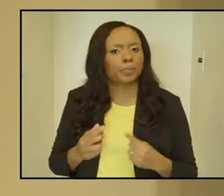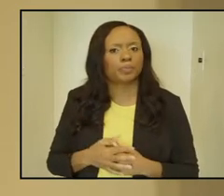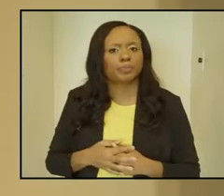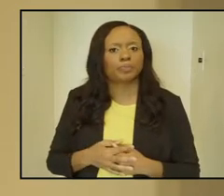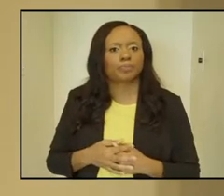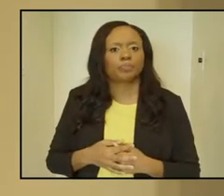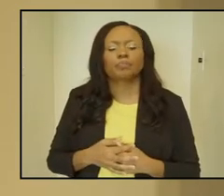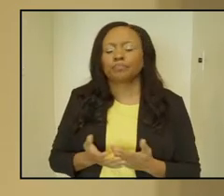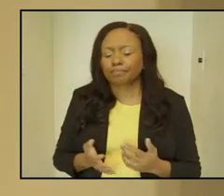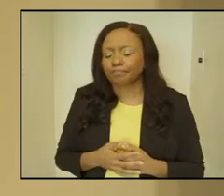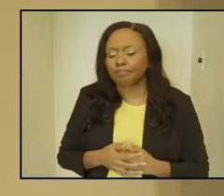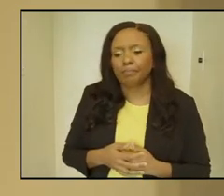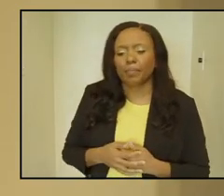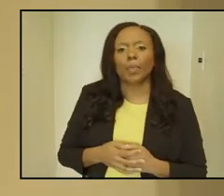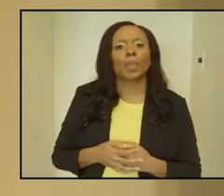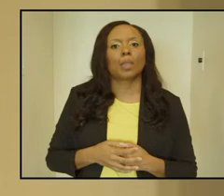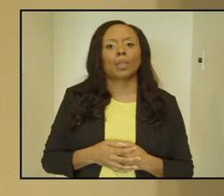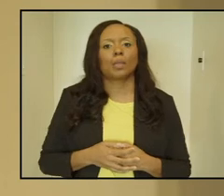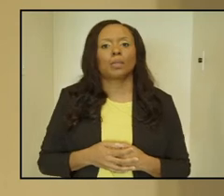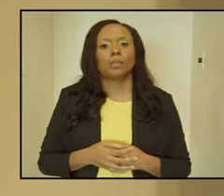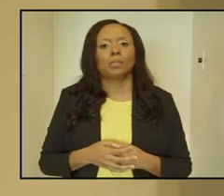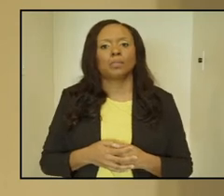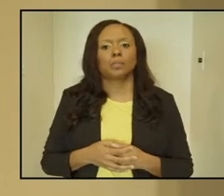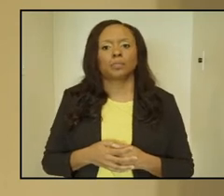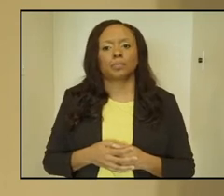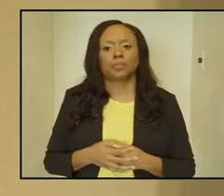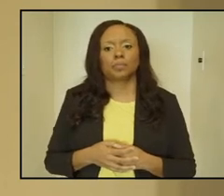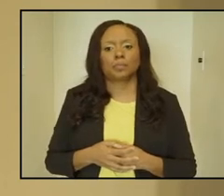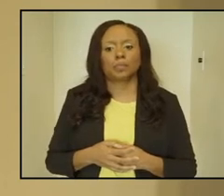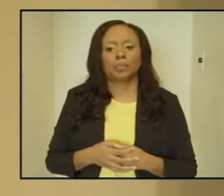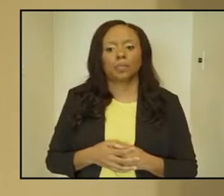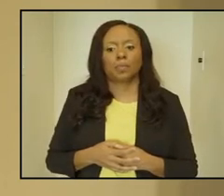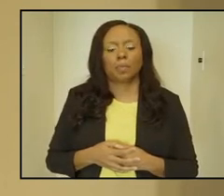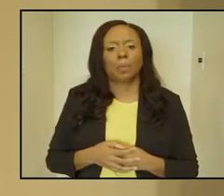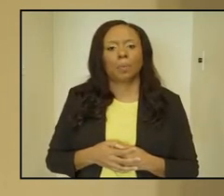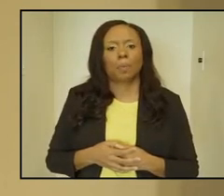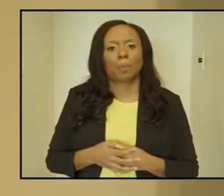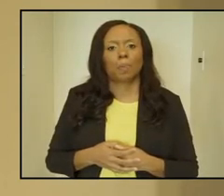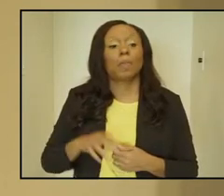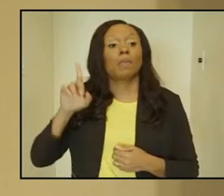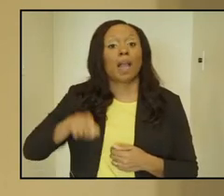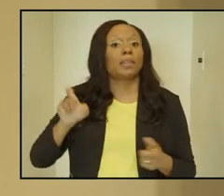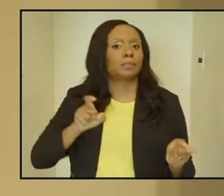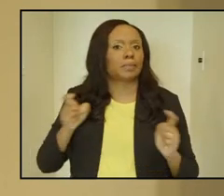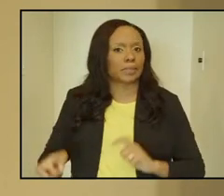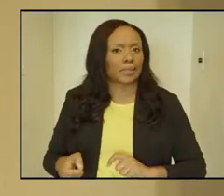Because at the end of the day, who best knows